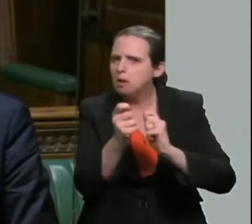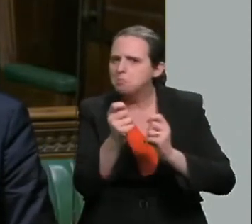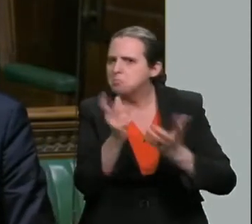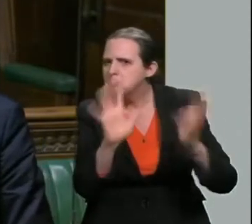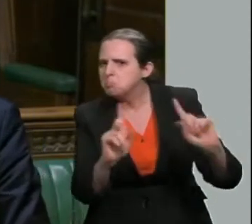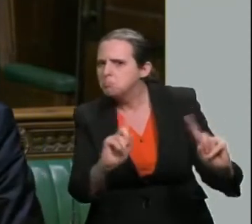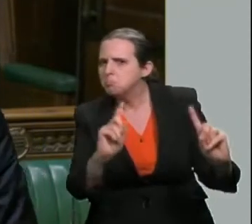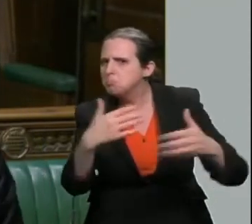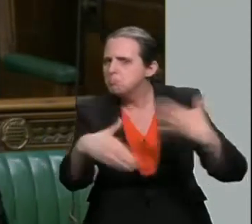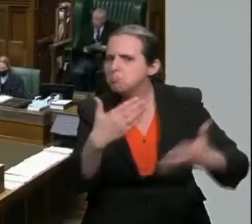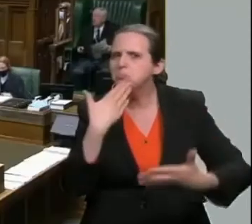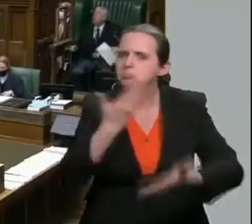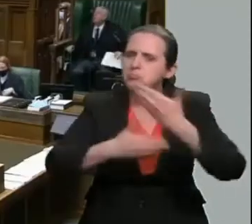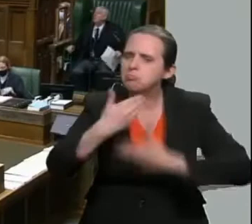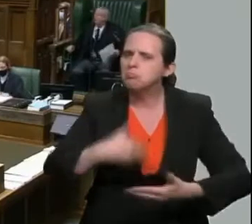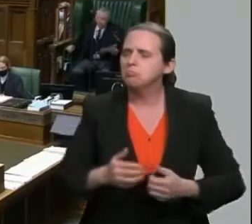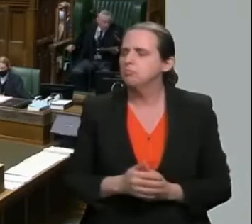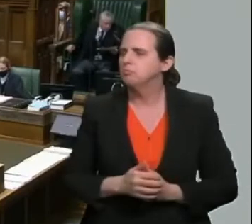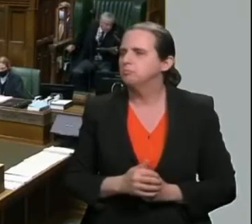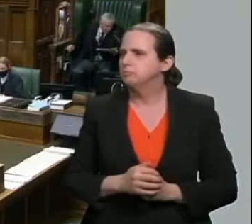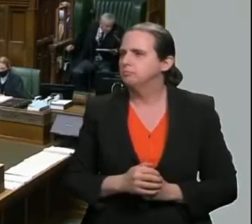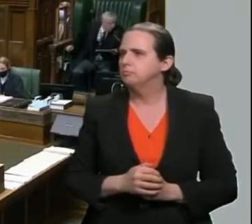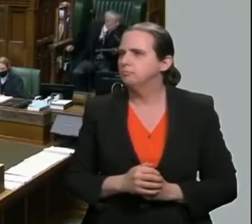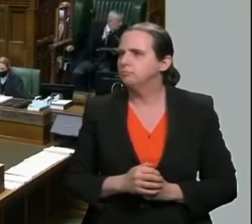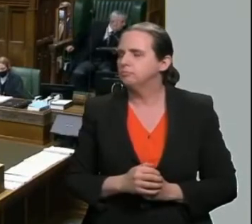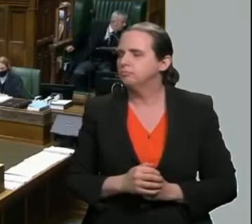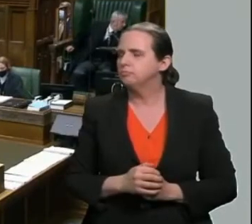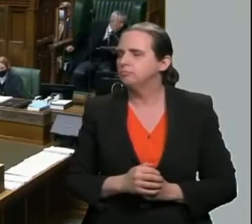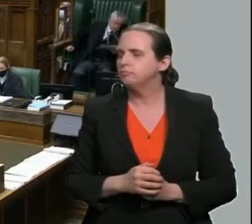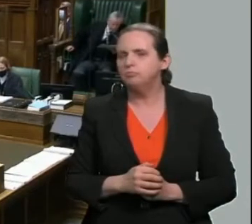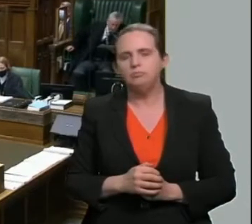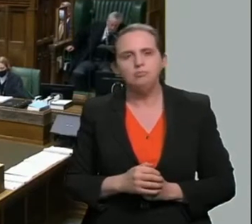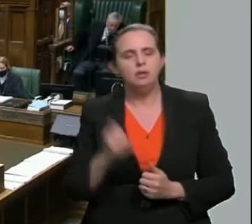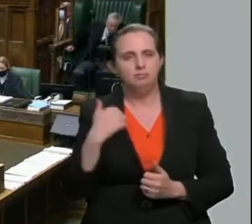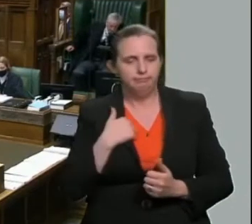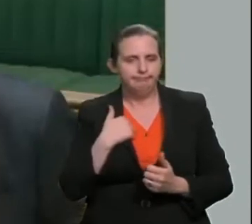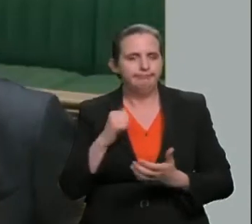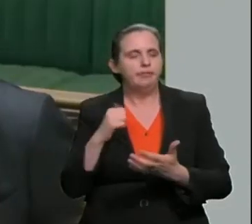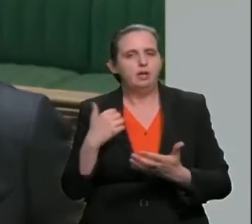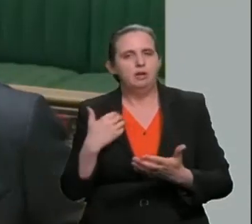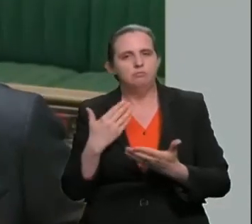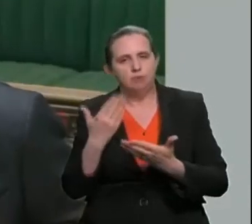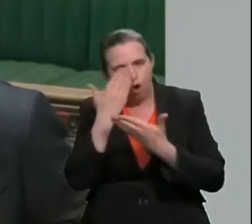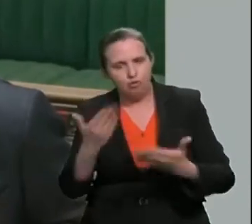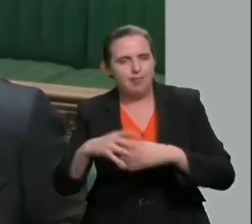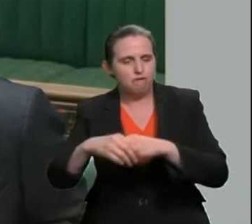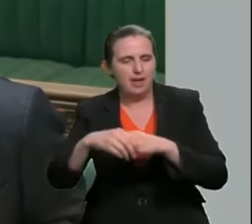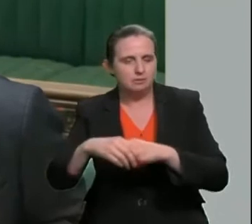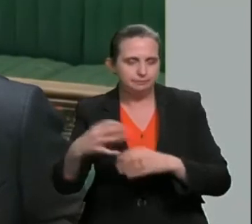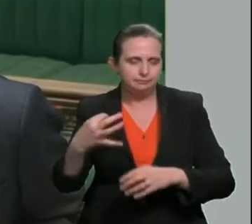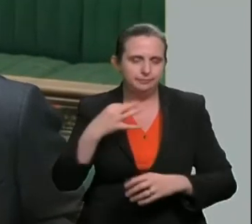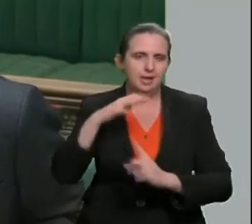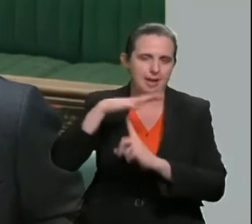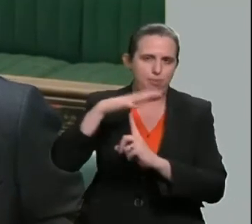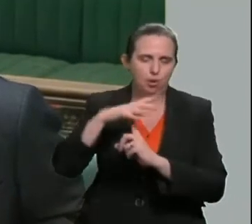as the virus mutates? Prime Minister. My right honourable friend asks an extremely important question, and that's